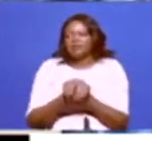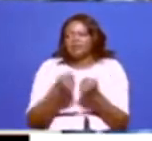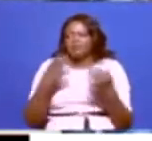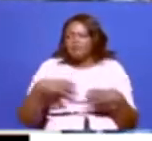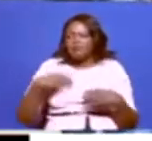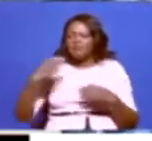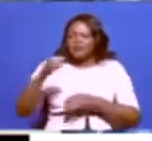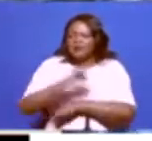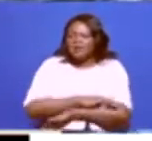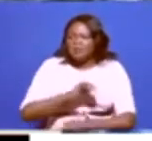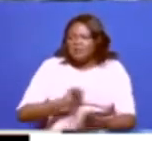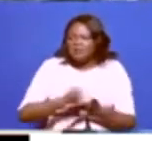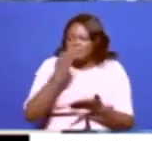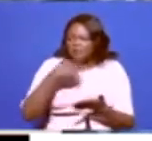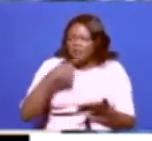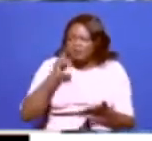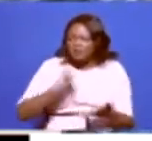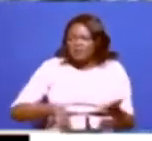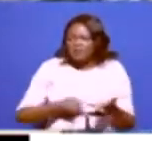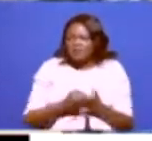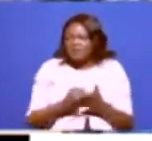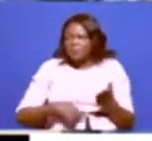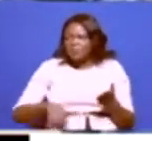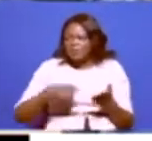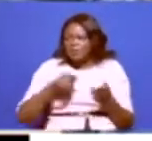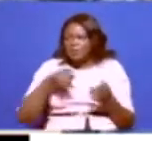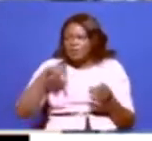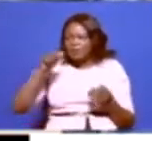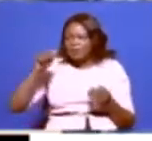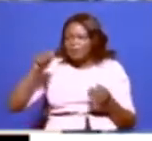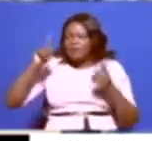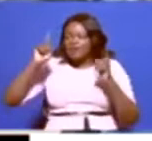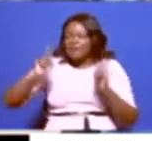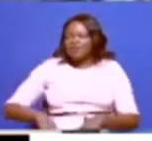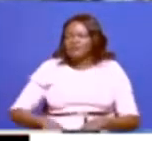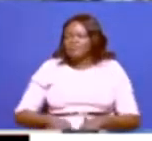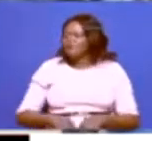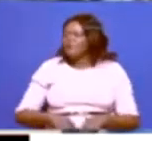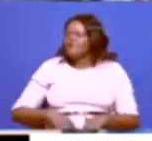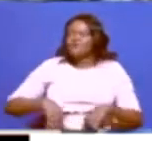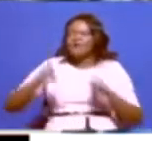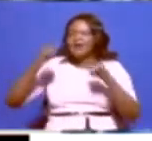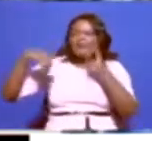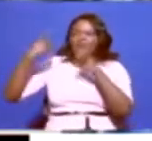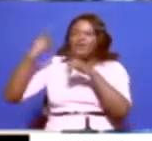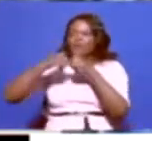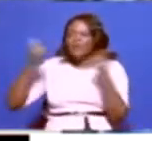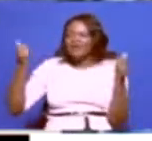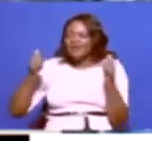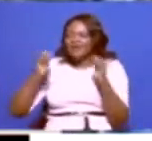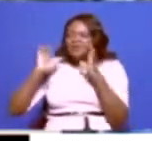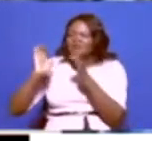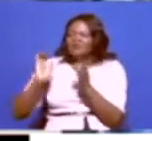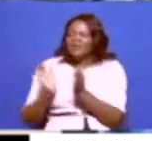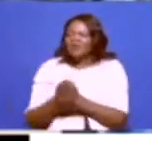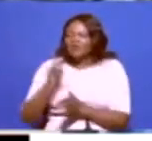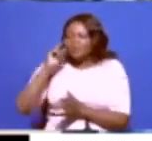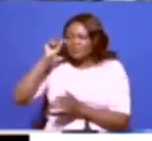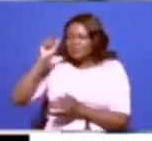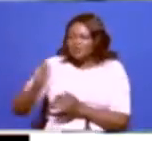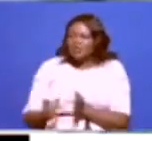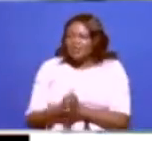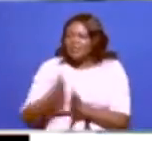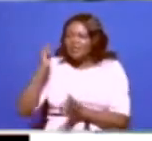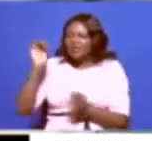ndio sababu tunasema sisi wanapaa, tutapaa ndani ya Kilifi. Na Coast Region na Kenya